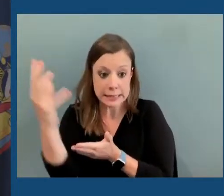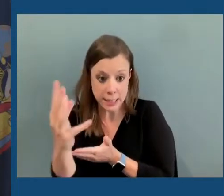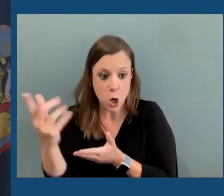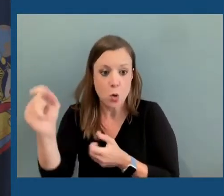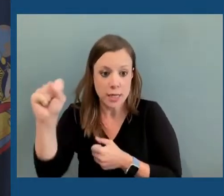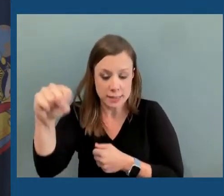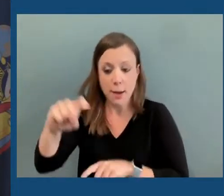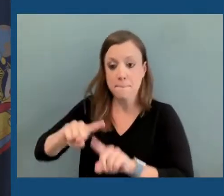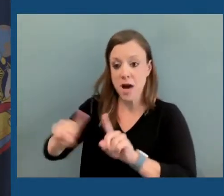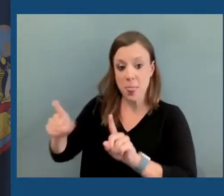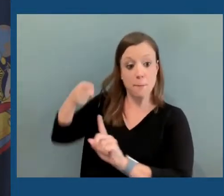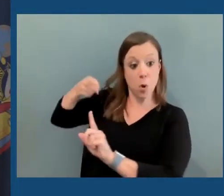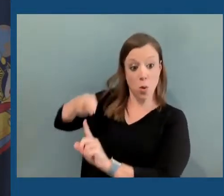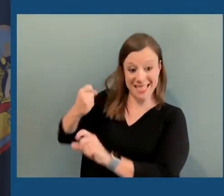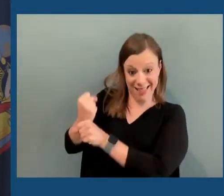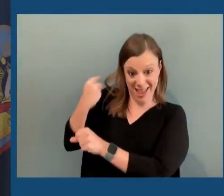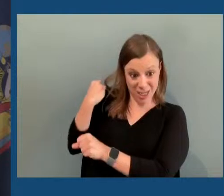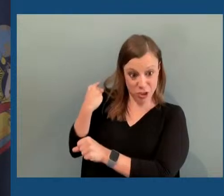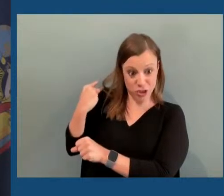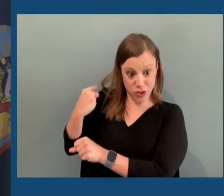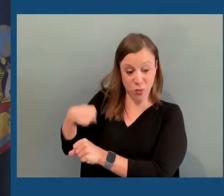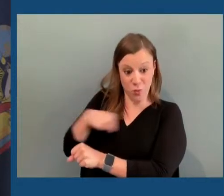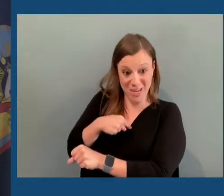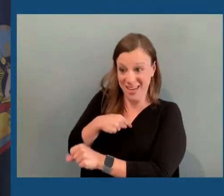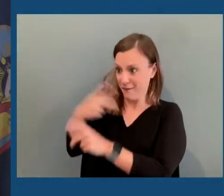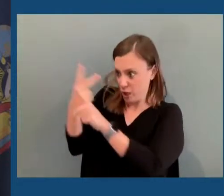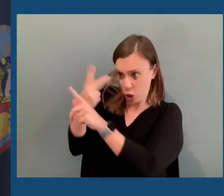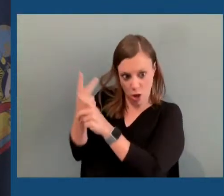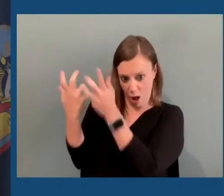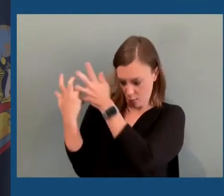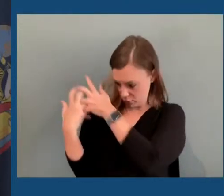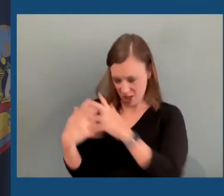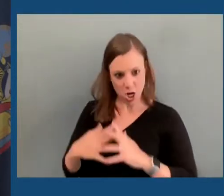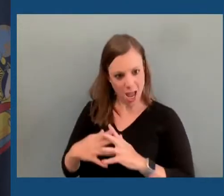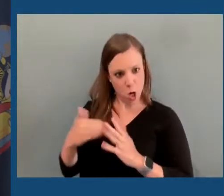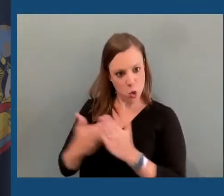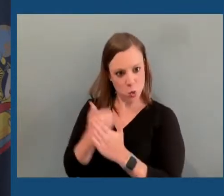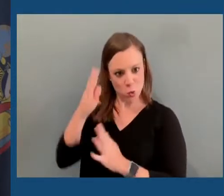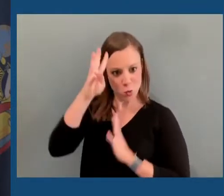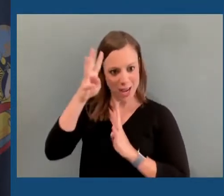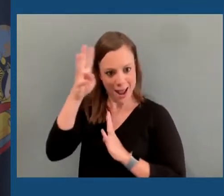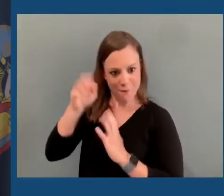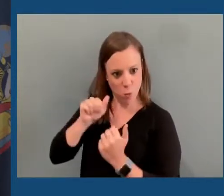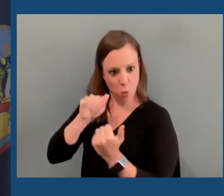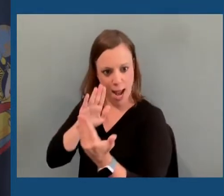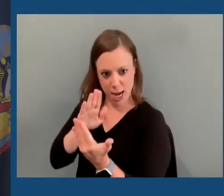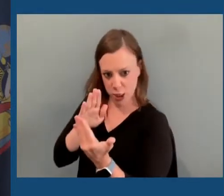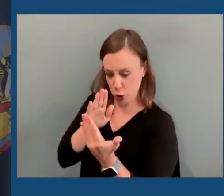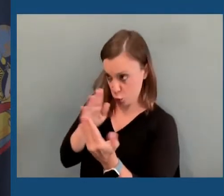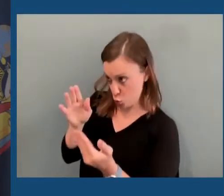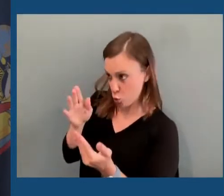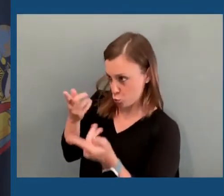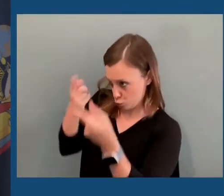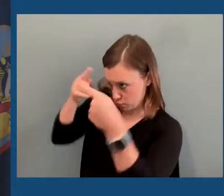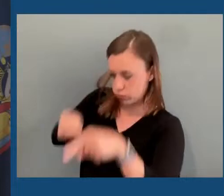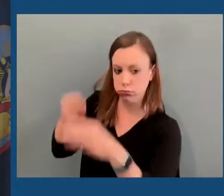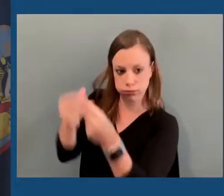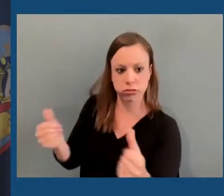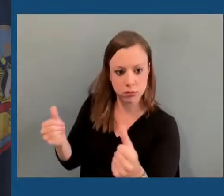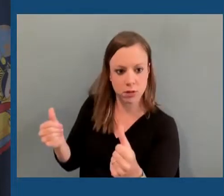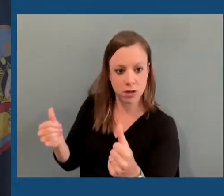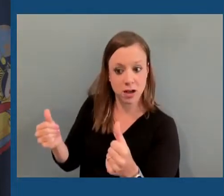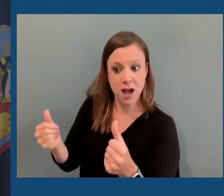is, what we did last year, there are creative solutions to address this pause time. There truly